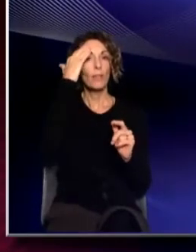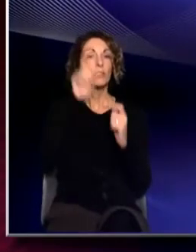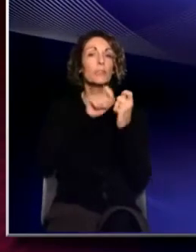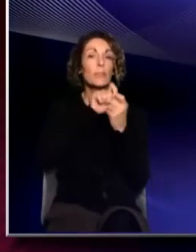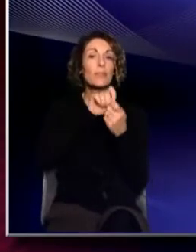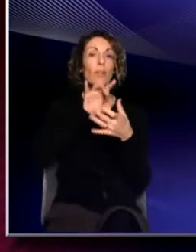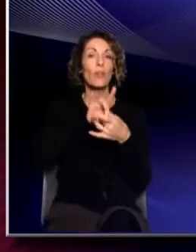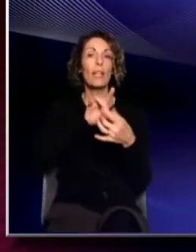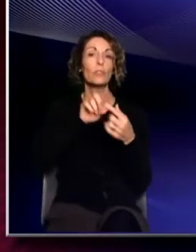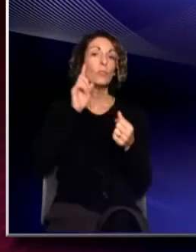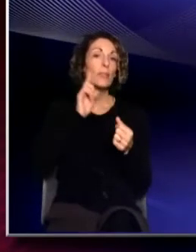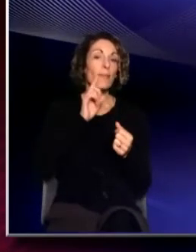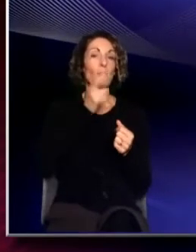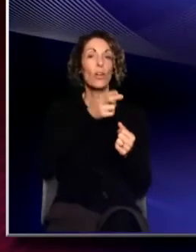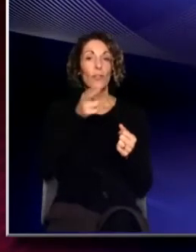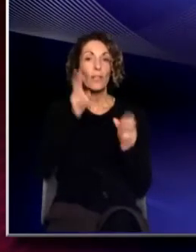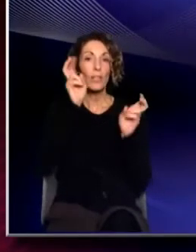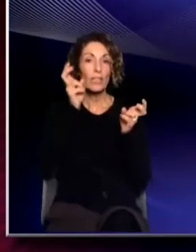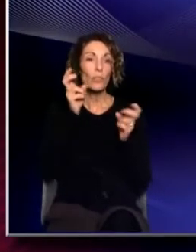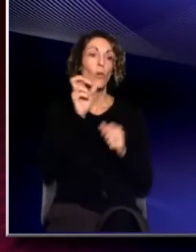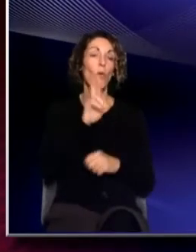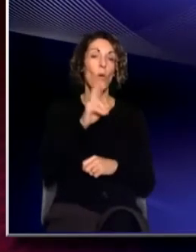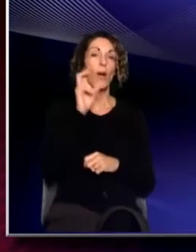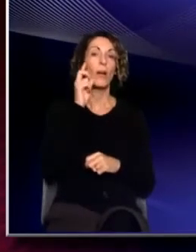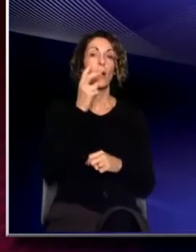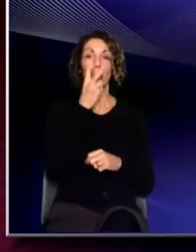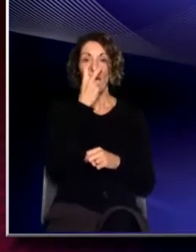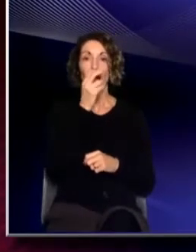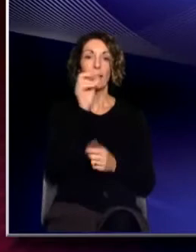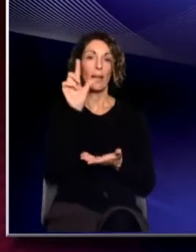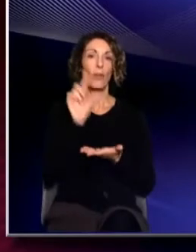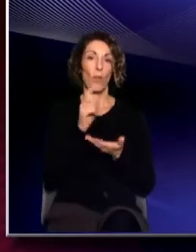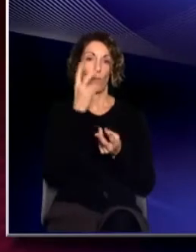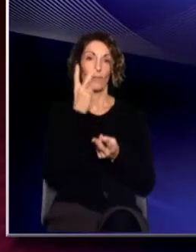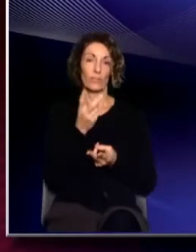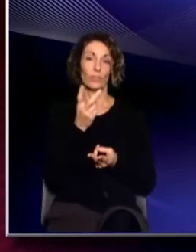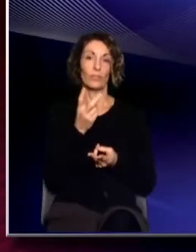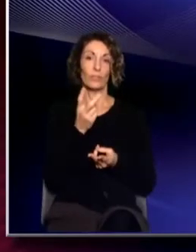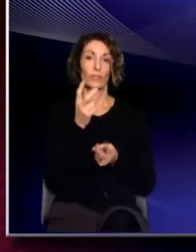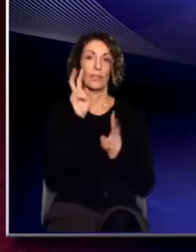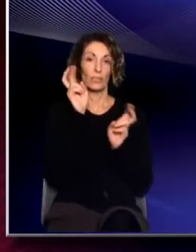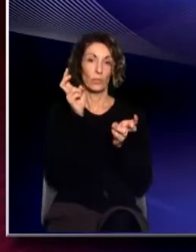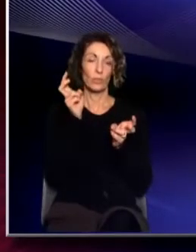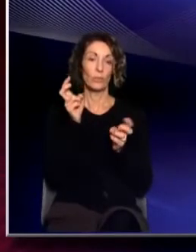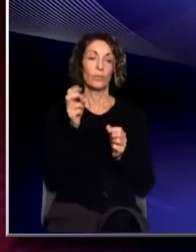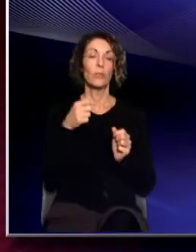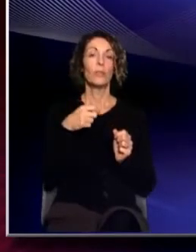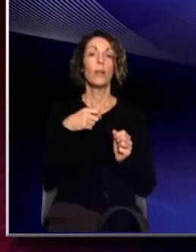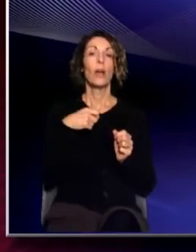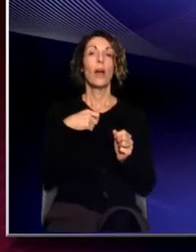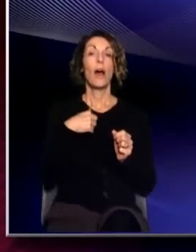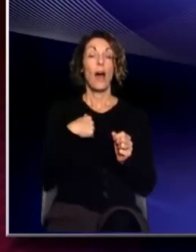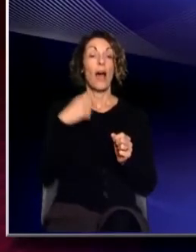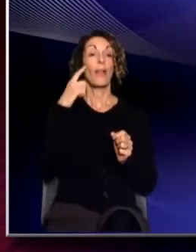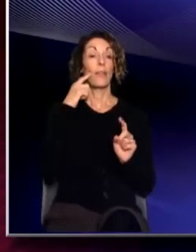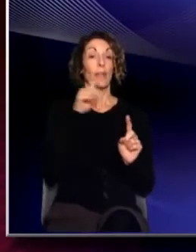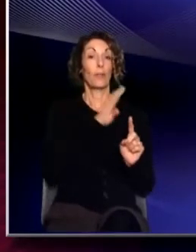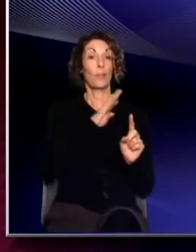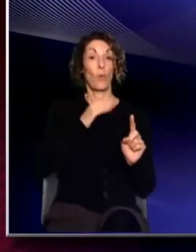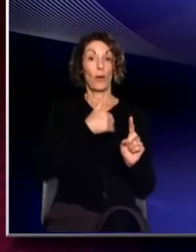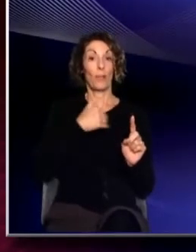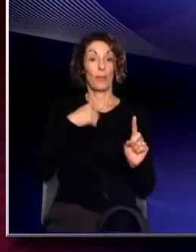deaf and hard of hearing issues or blind and low vision issues. I think that they are probably in